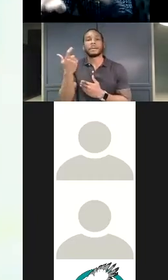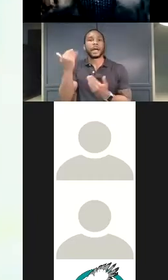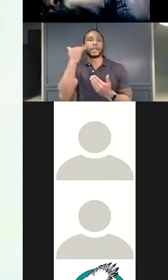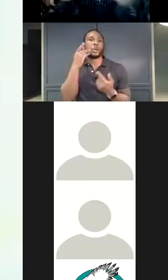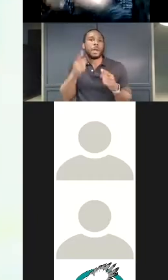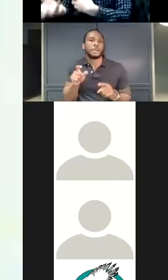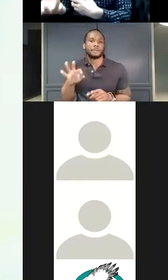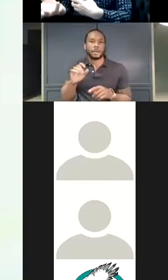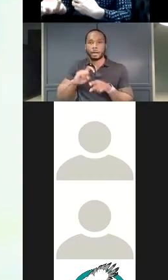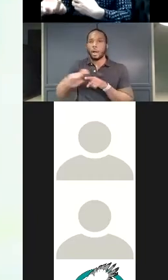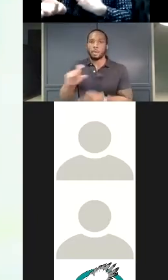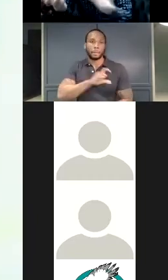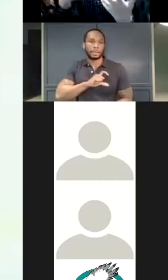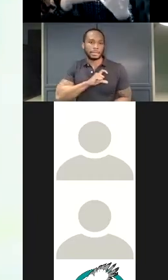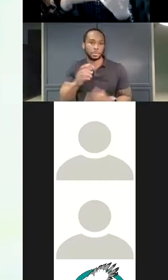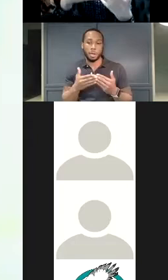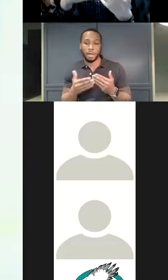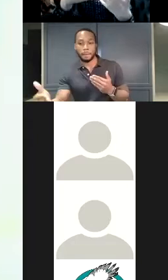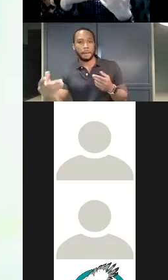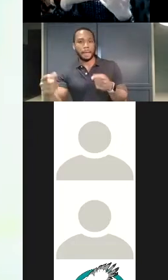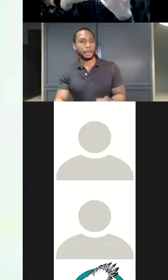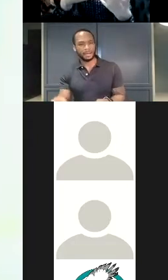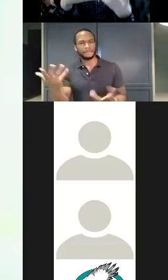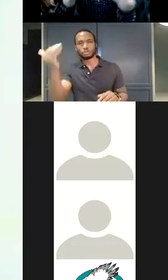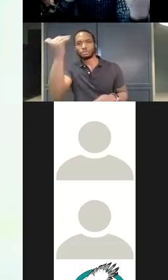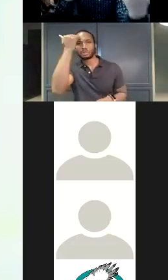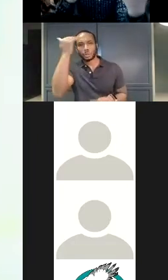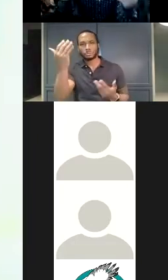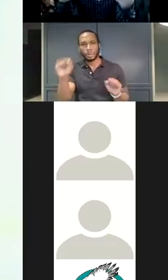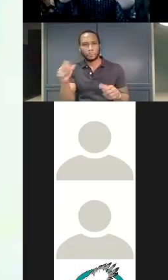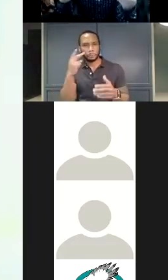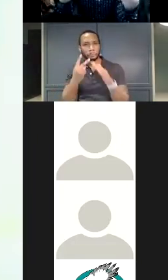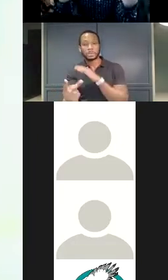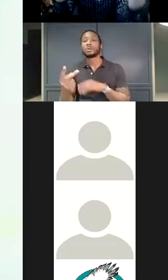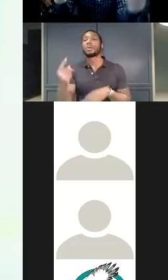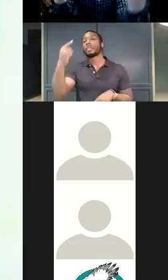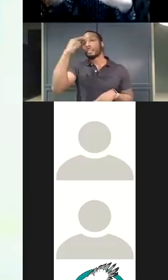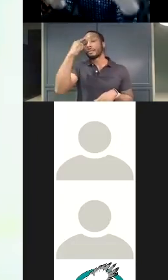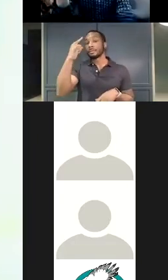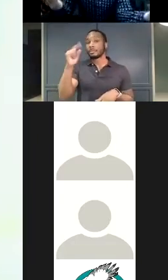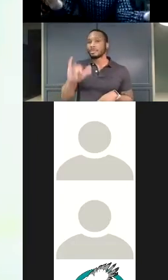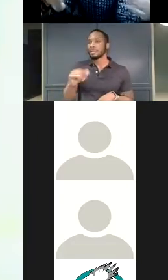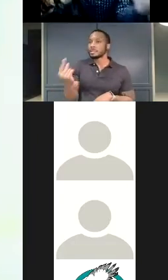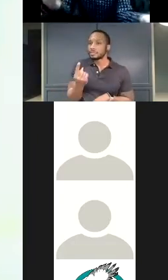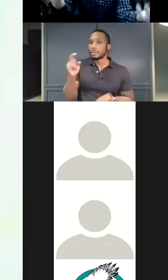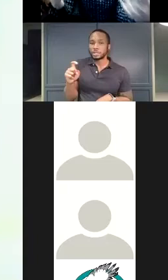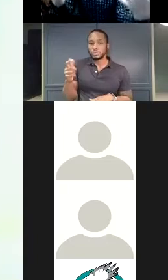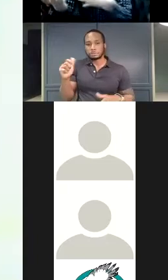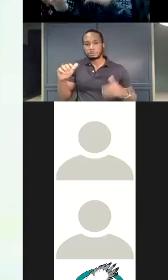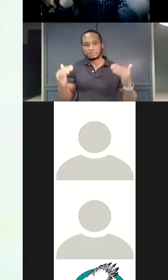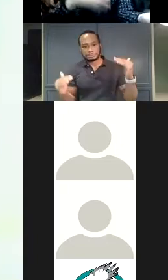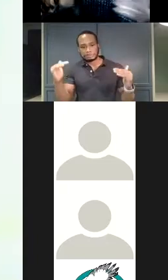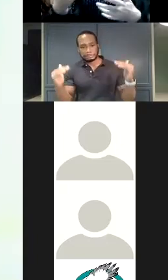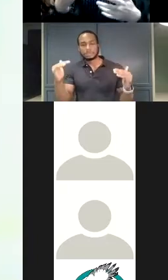police for what happens after that, right? And so I think that's something that we need to weigh, and I'm sure y'all do weigh that